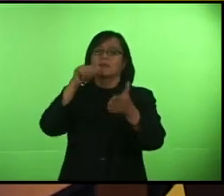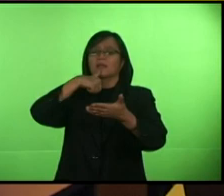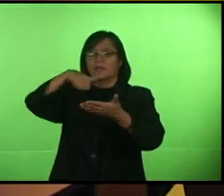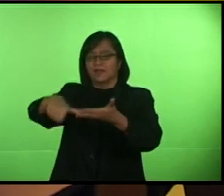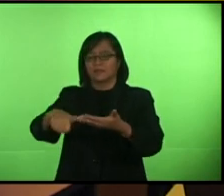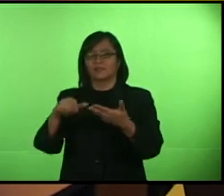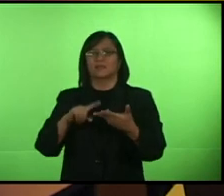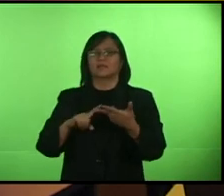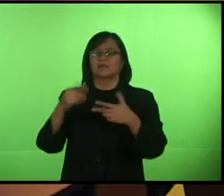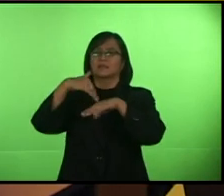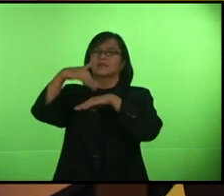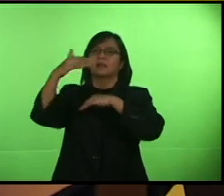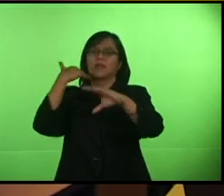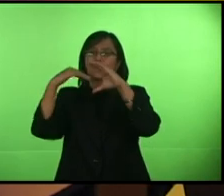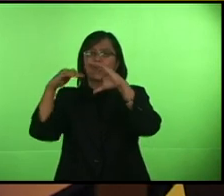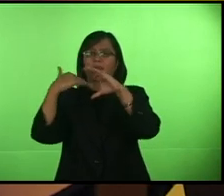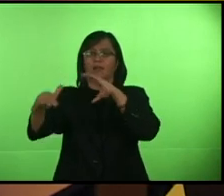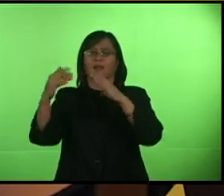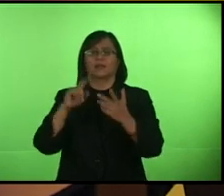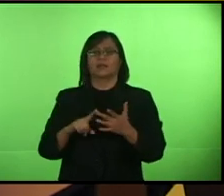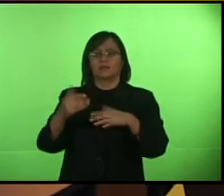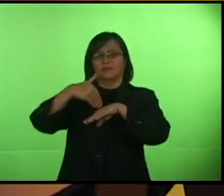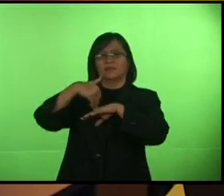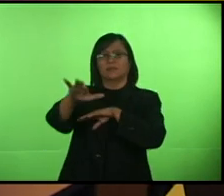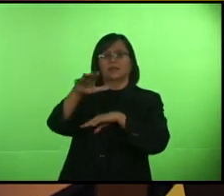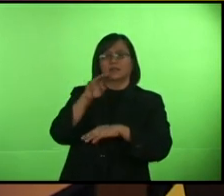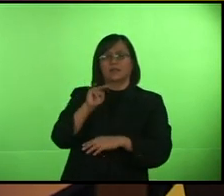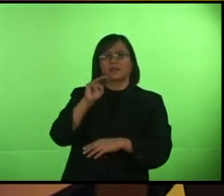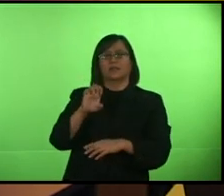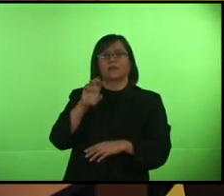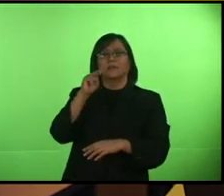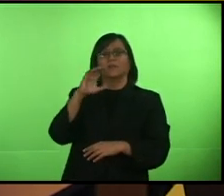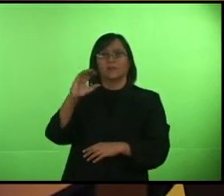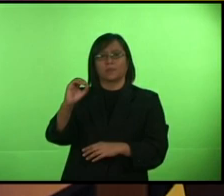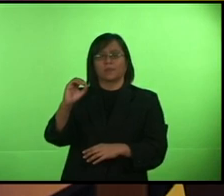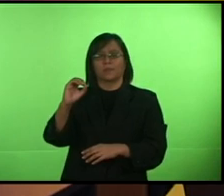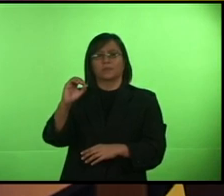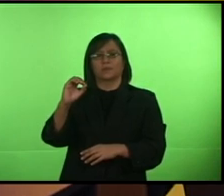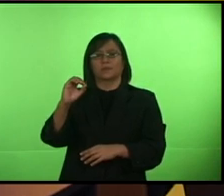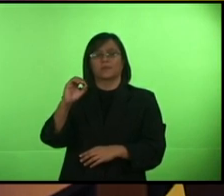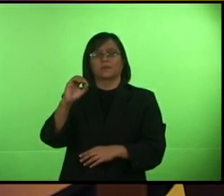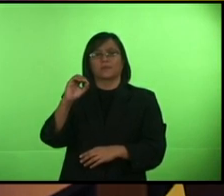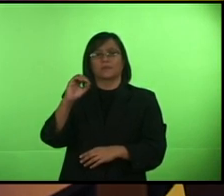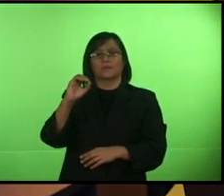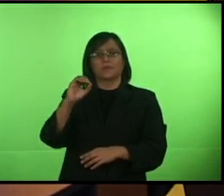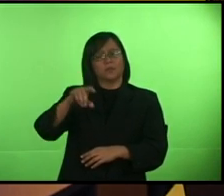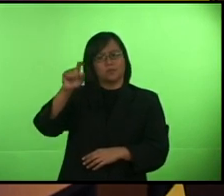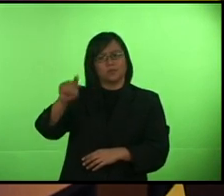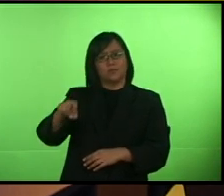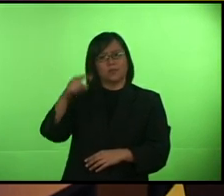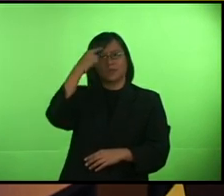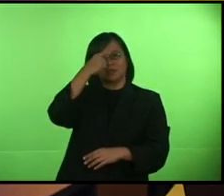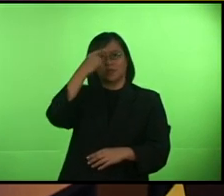letter, you want to send emails, or you want to send memos, okay, then you should